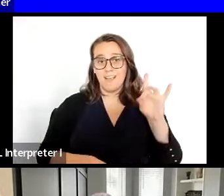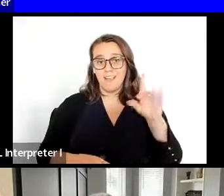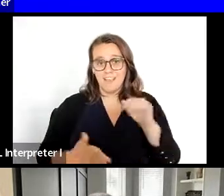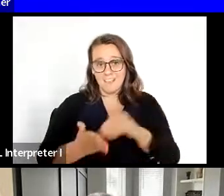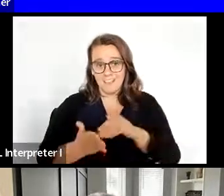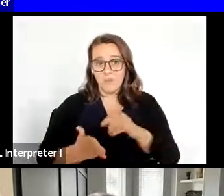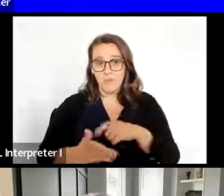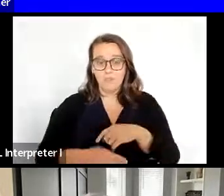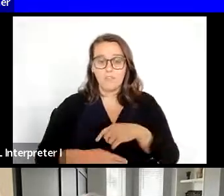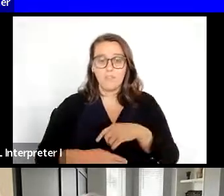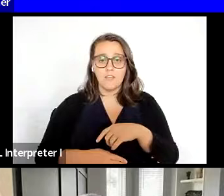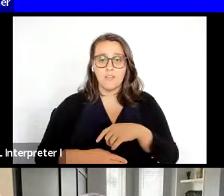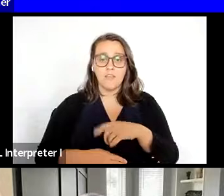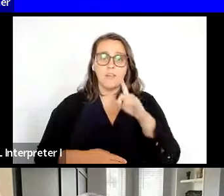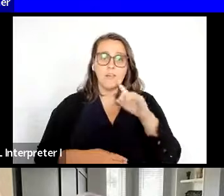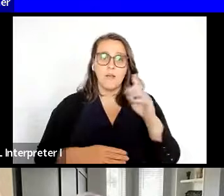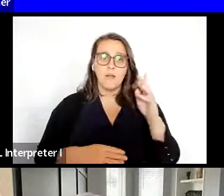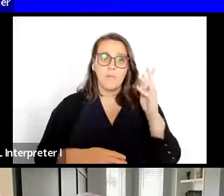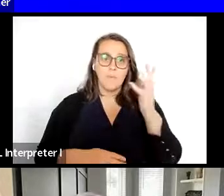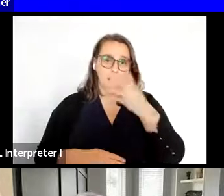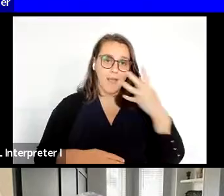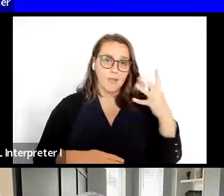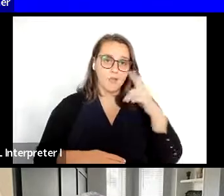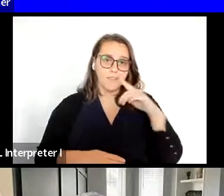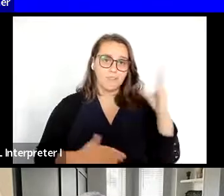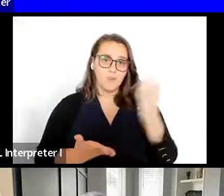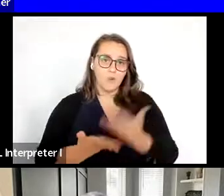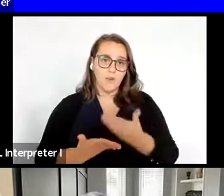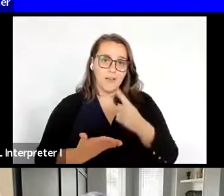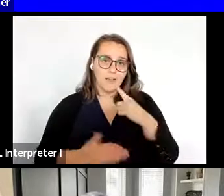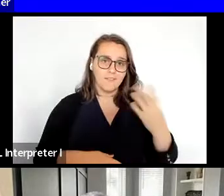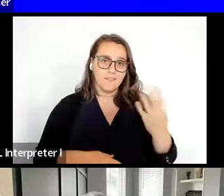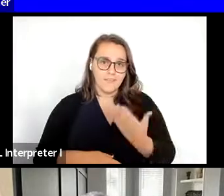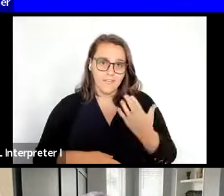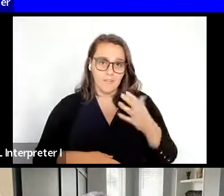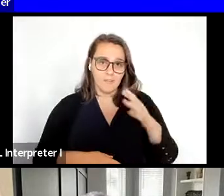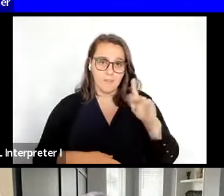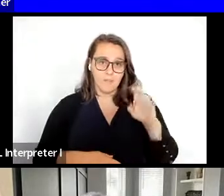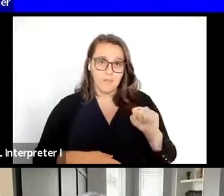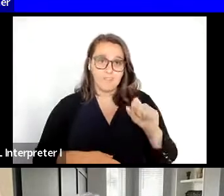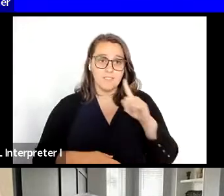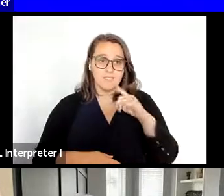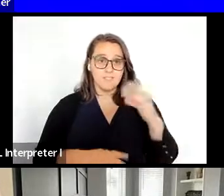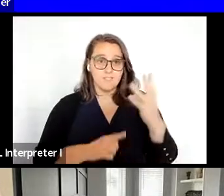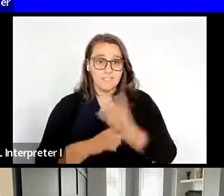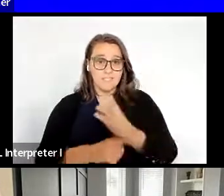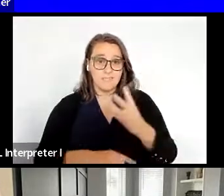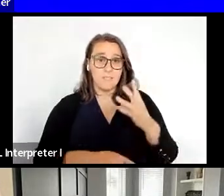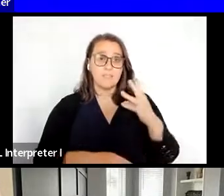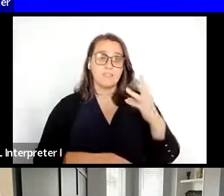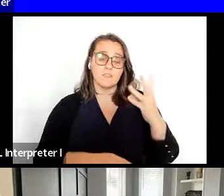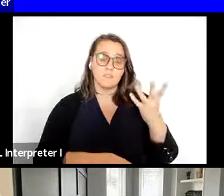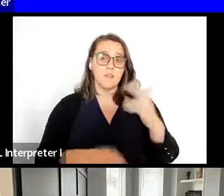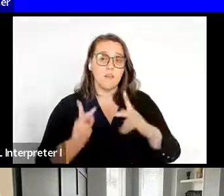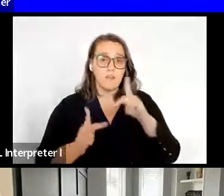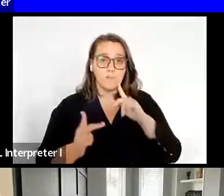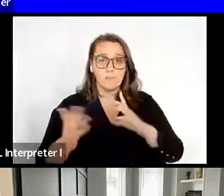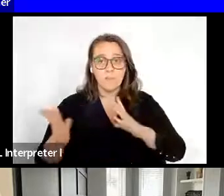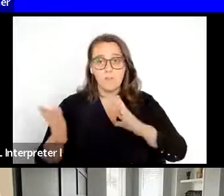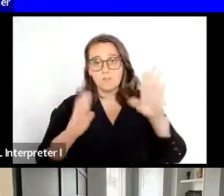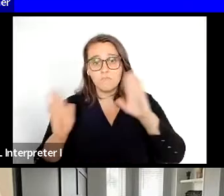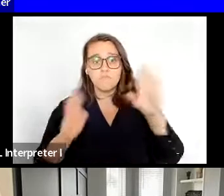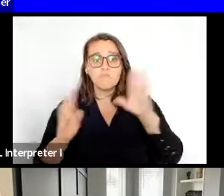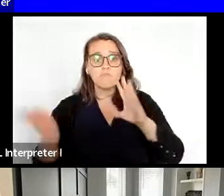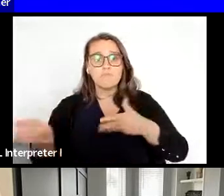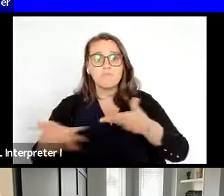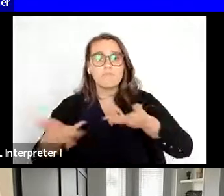bus in the District of Columbia. For 6 months, mutual aid volunteers have stepped up to greet, welcome, and meet the needs of travelers desperately in